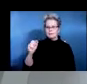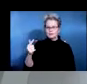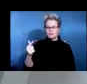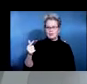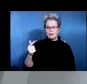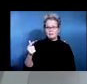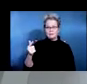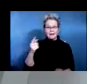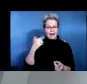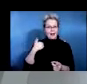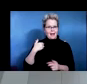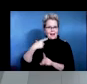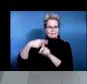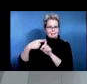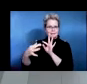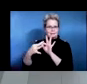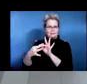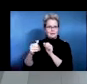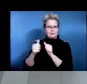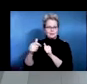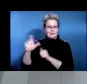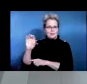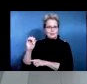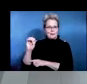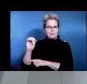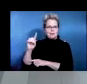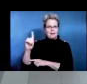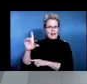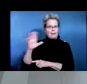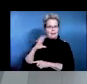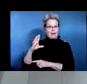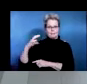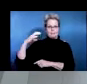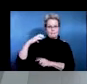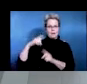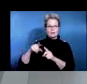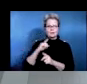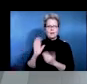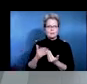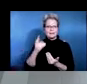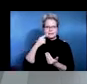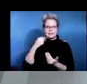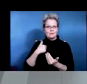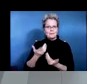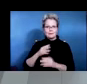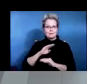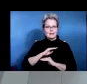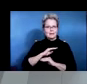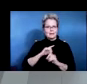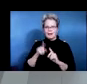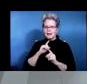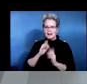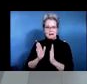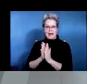positive relationship and we've been in communication for many months that was an easy request to ask the employer to provide